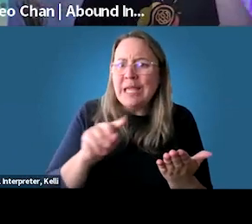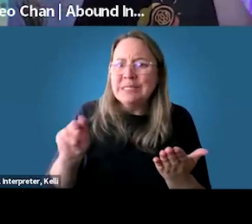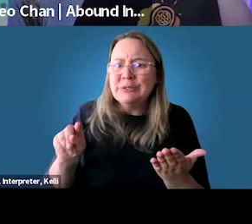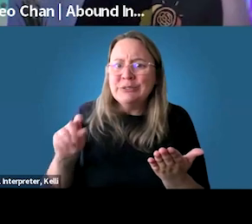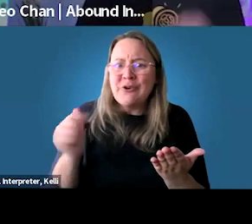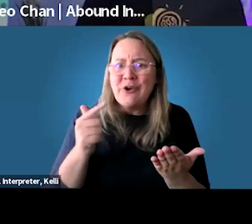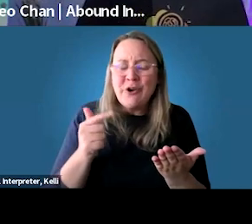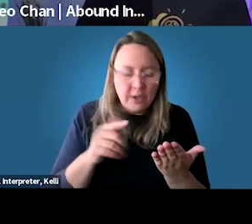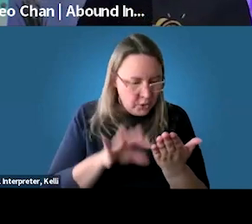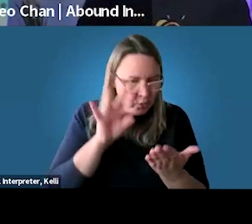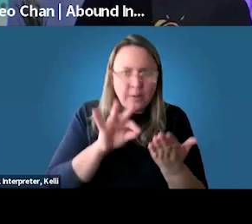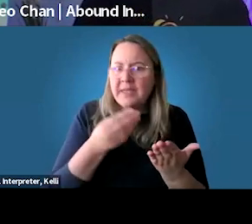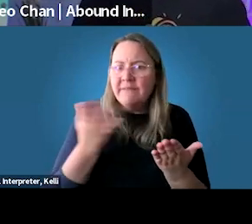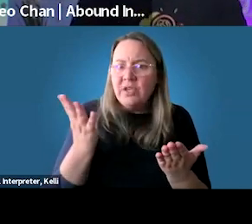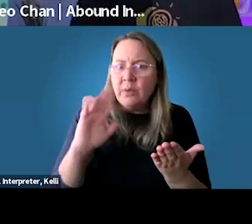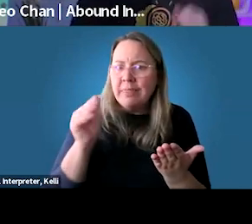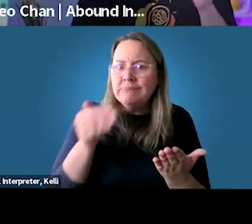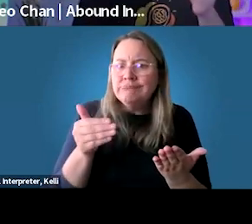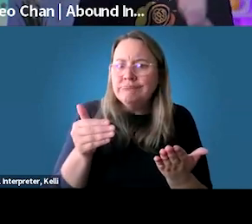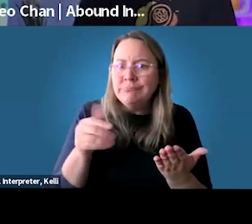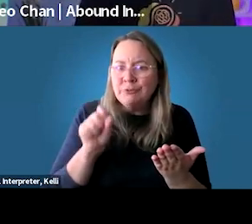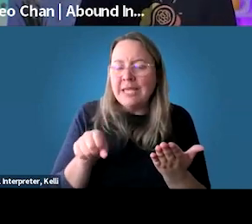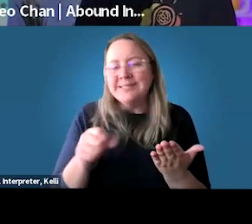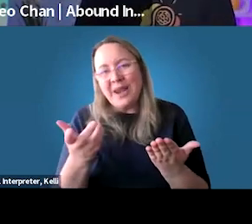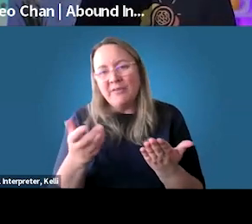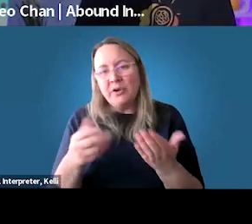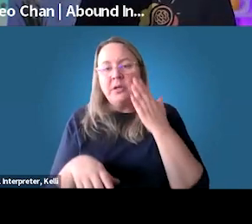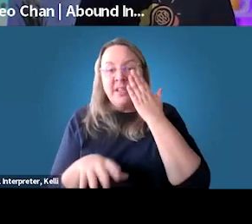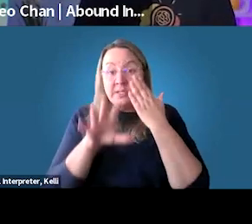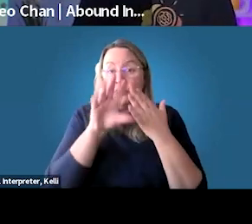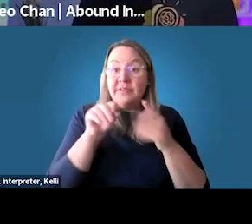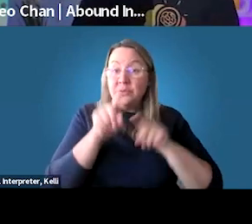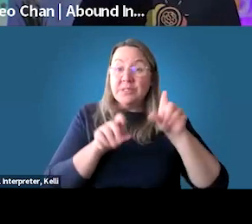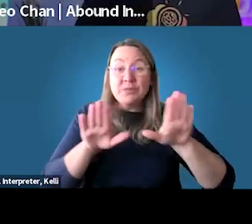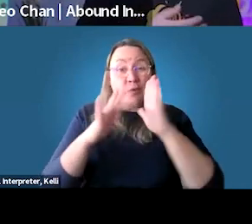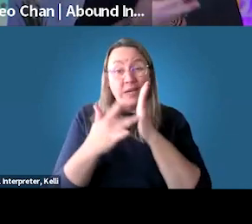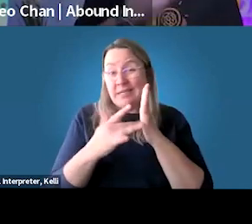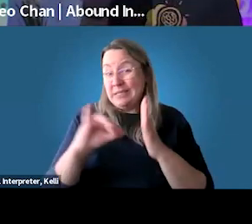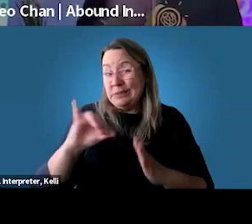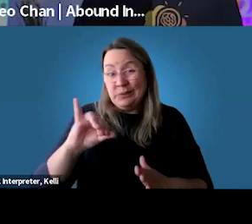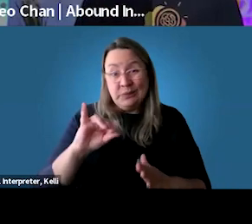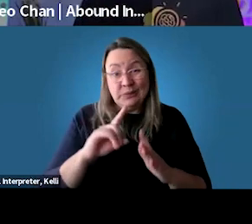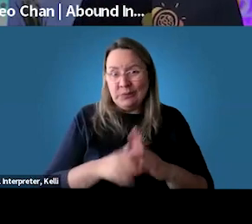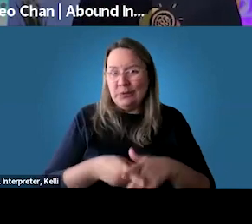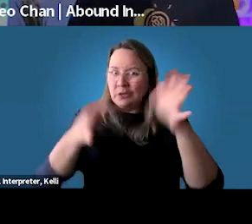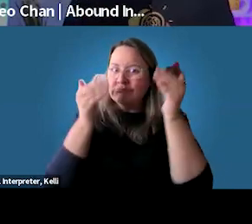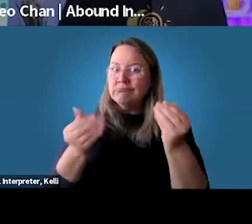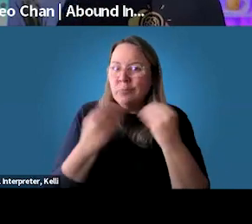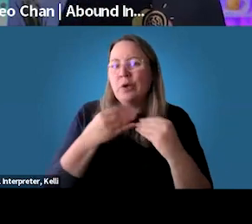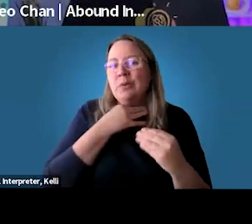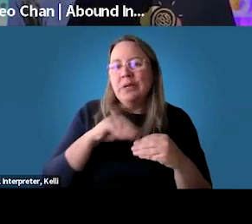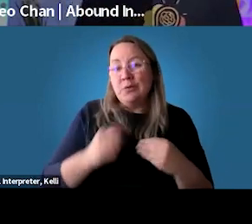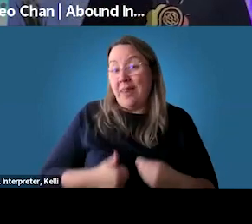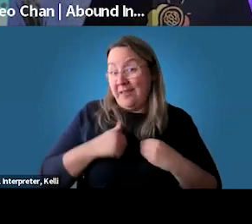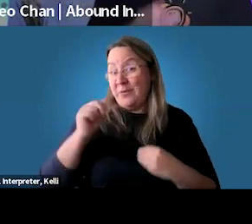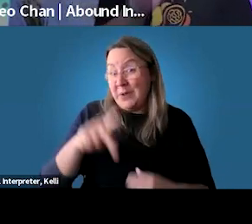or pick a few to go with and go from there. Okay. So 50 questions is a great technique to ignite more curiosity in your life.